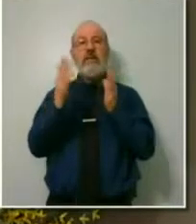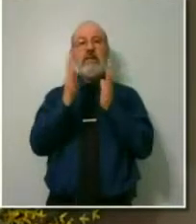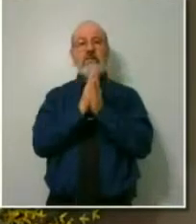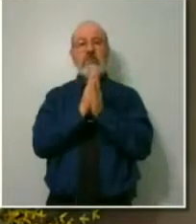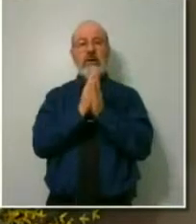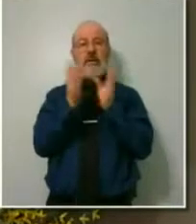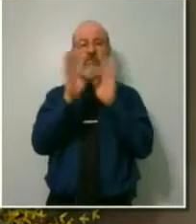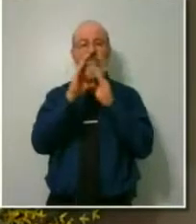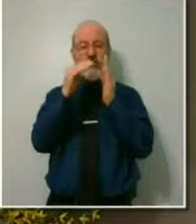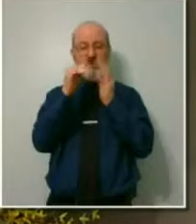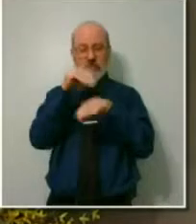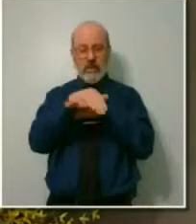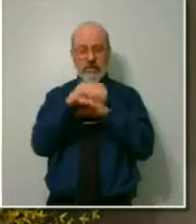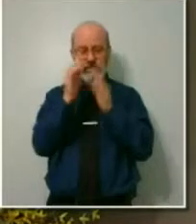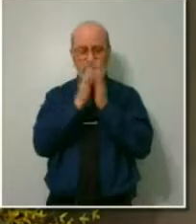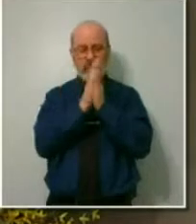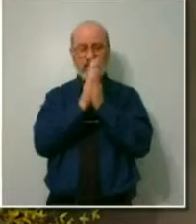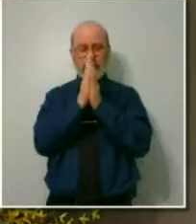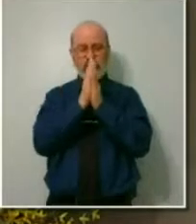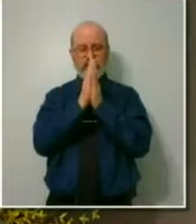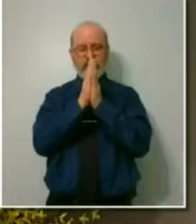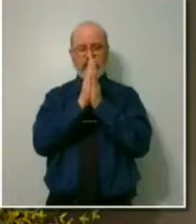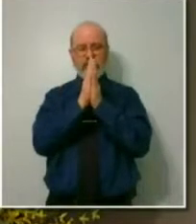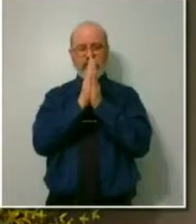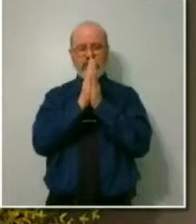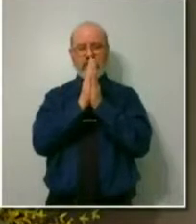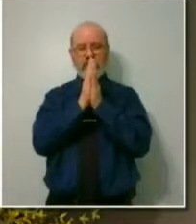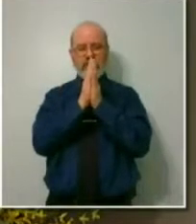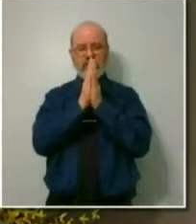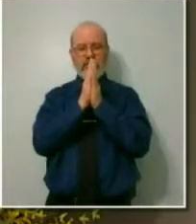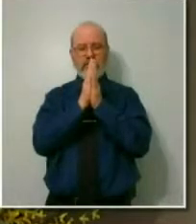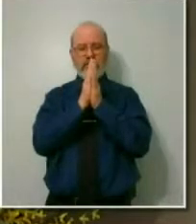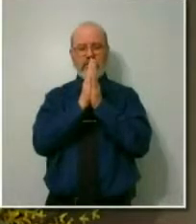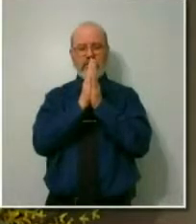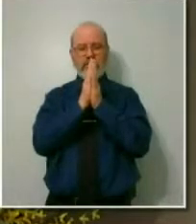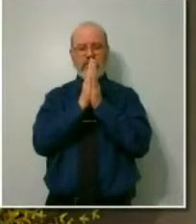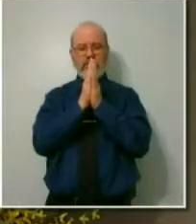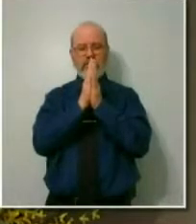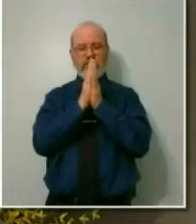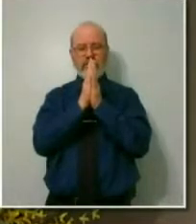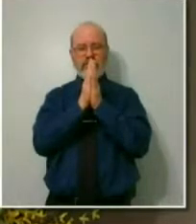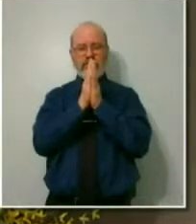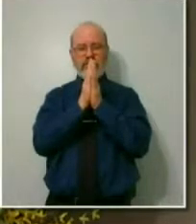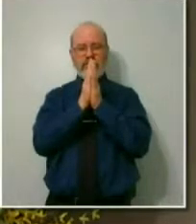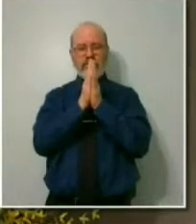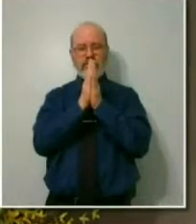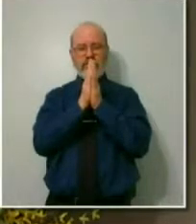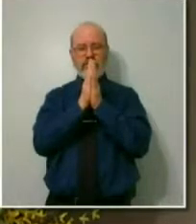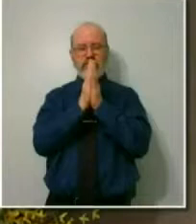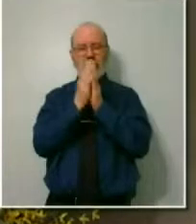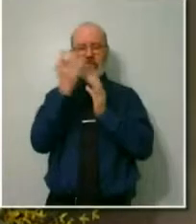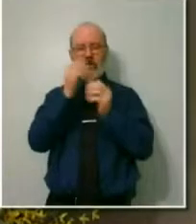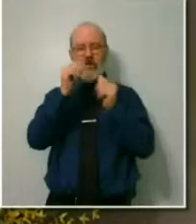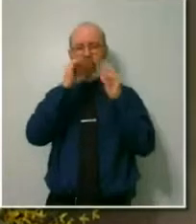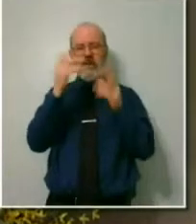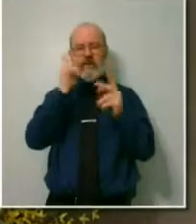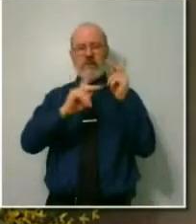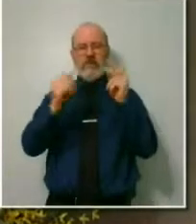tonight, shall we? What a blessed people we are, Father,